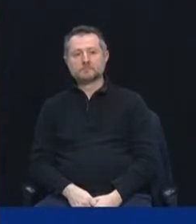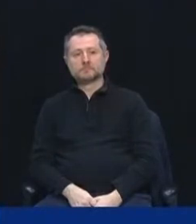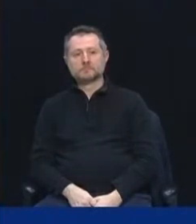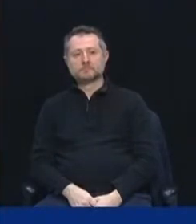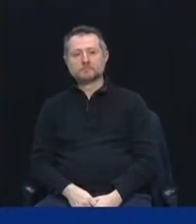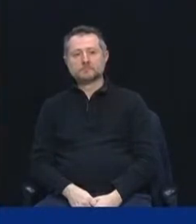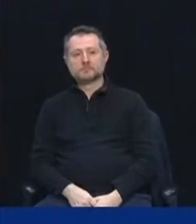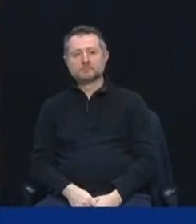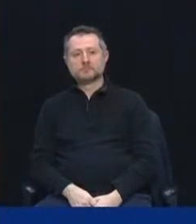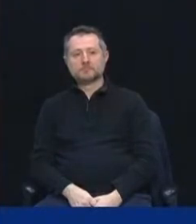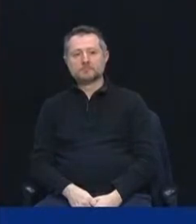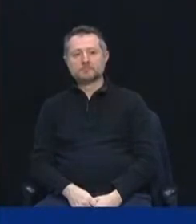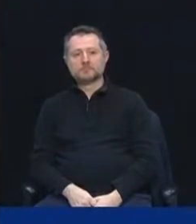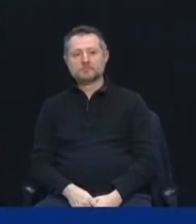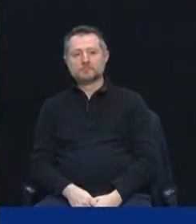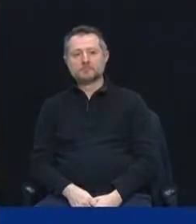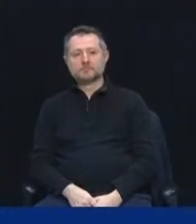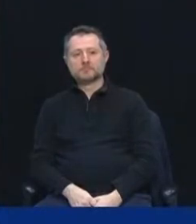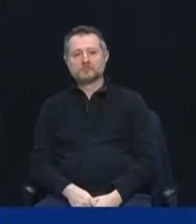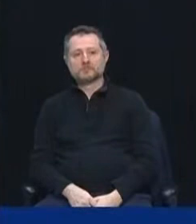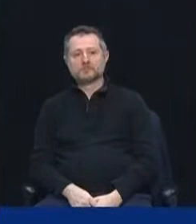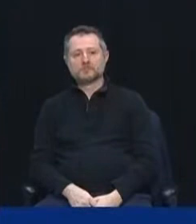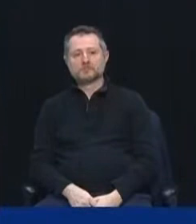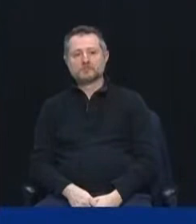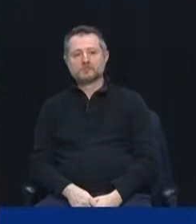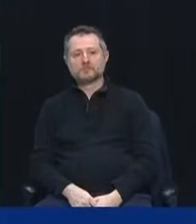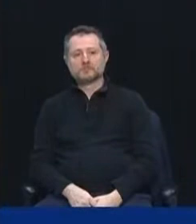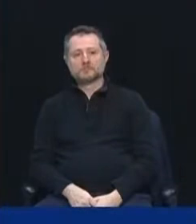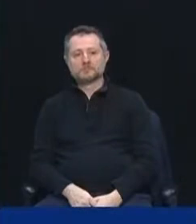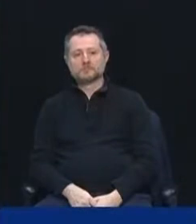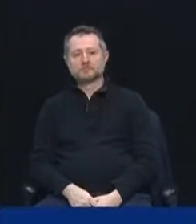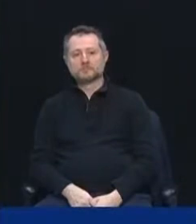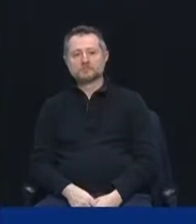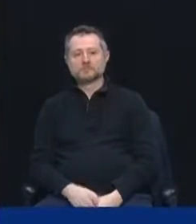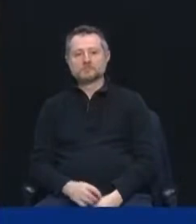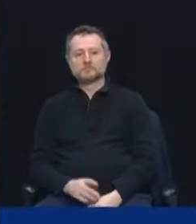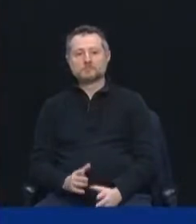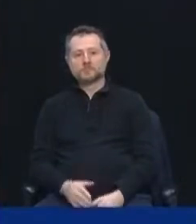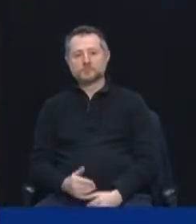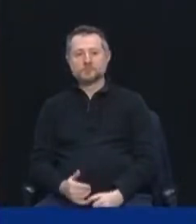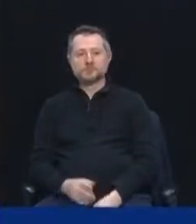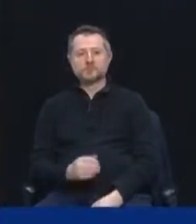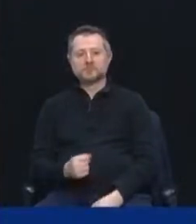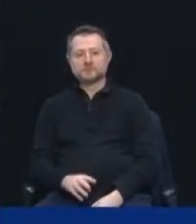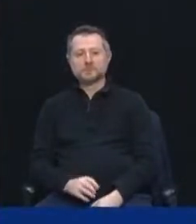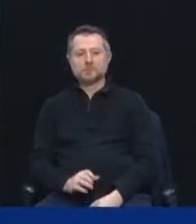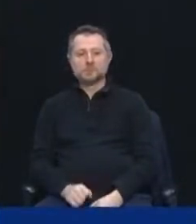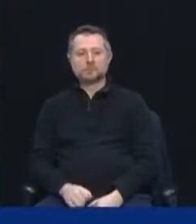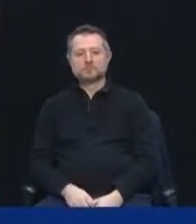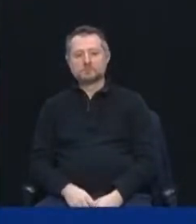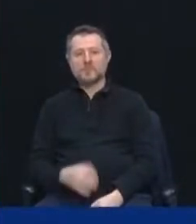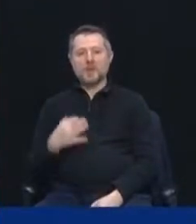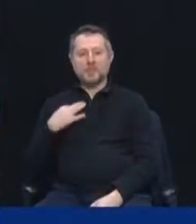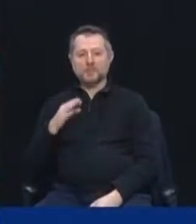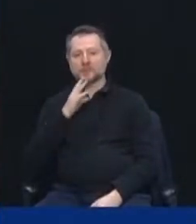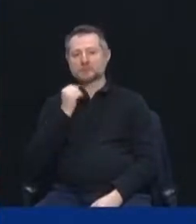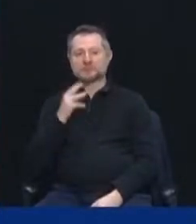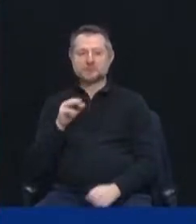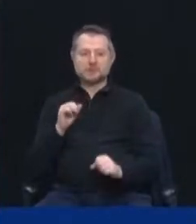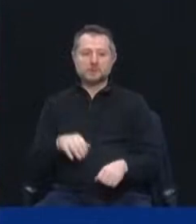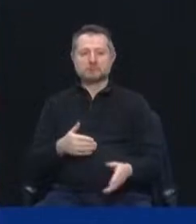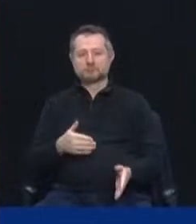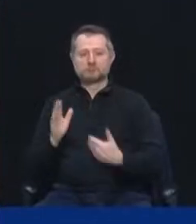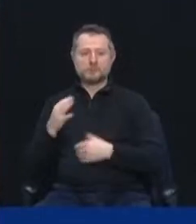Y la gran noticia es que en el estado de Nueva York ya todos podemos. Si tienes 16 años o más, haz una